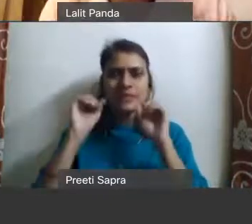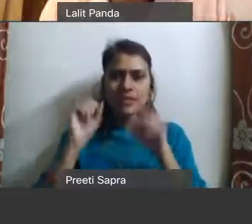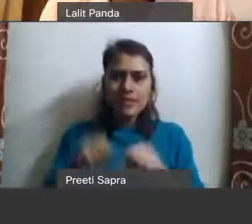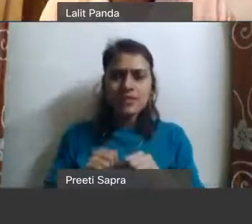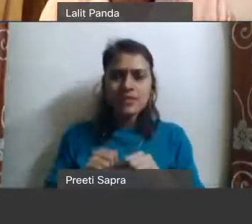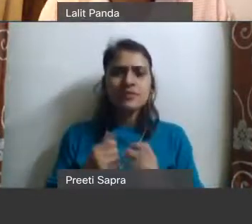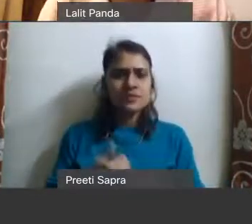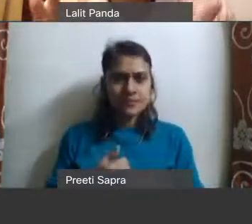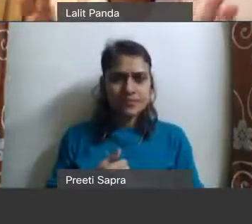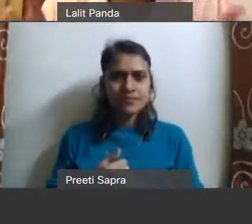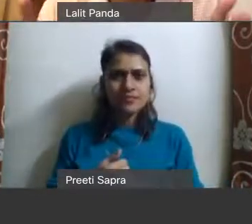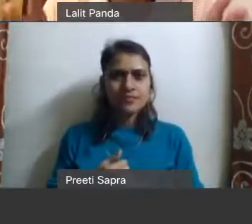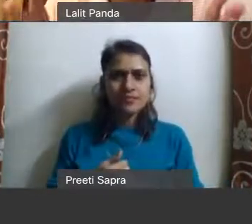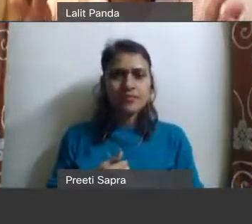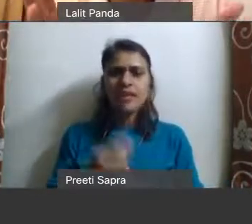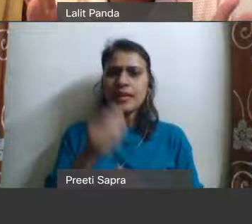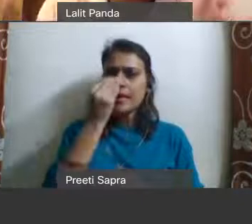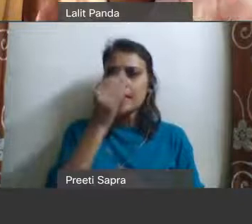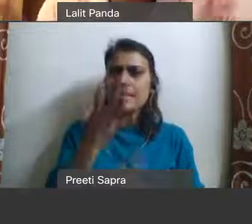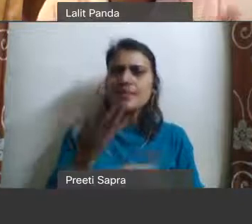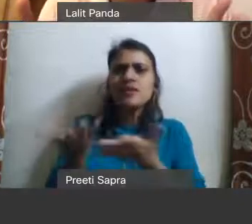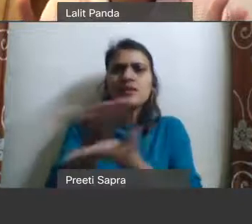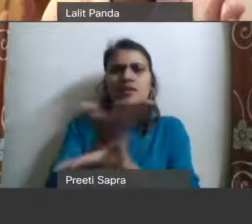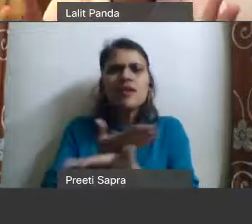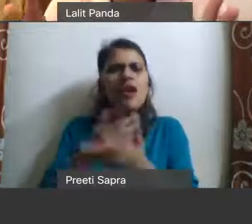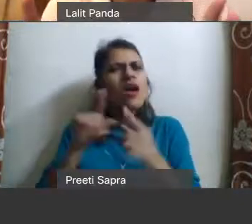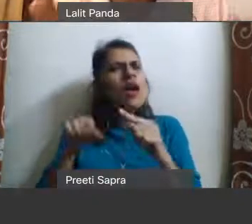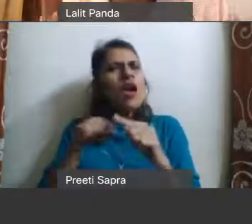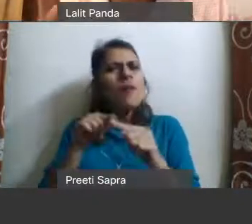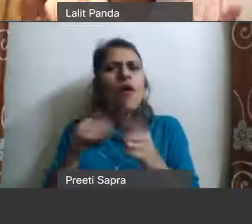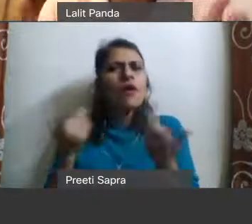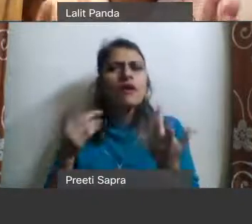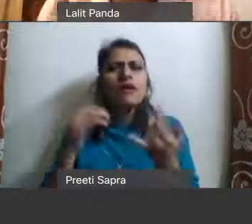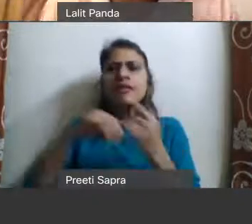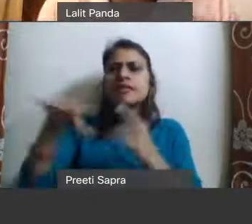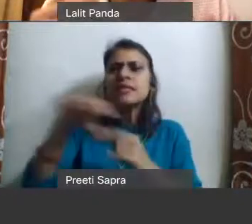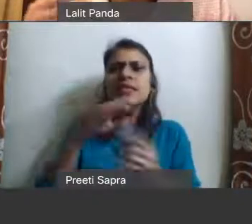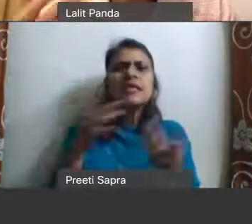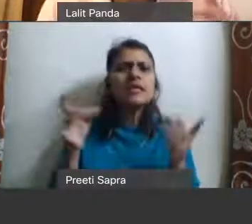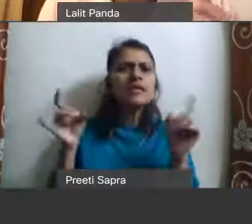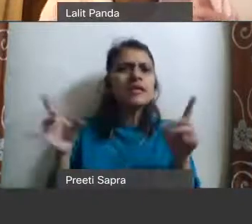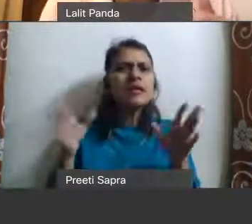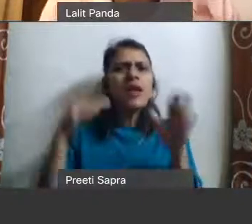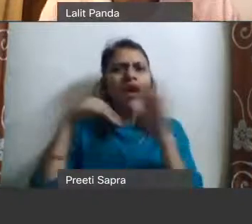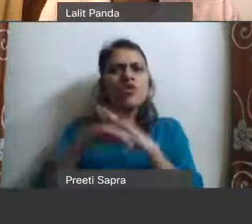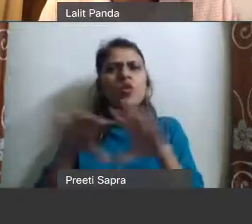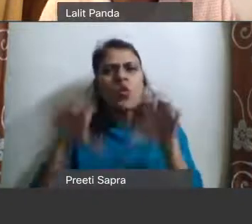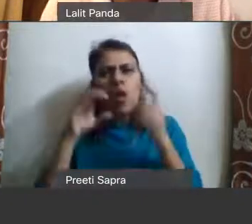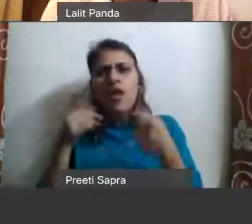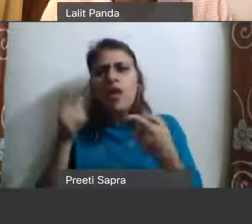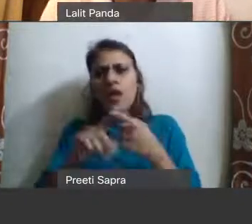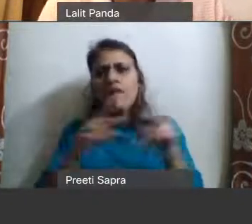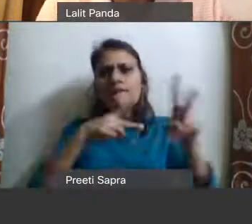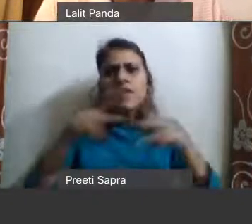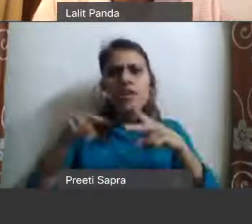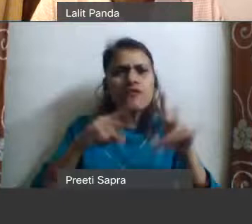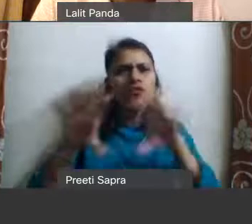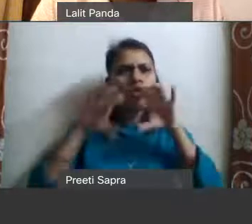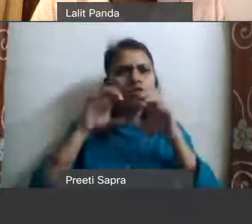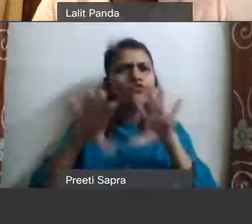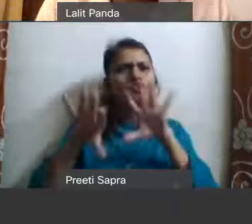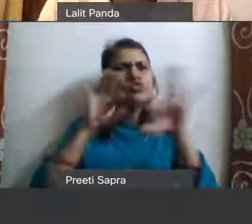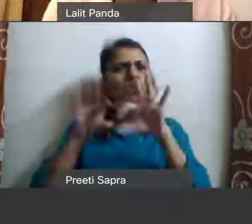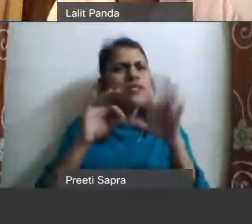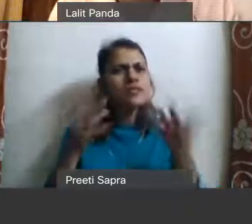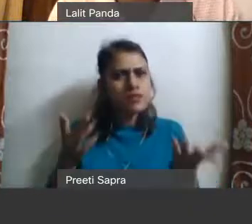little bit of a easy discussion on exactly what are the stakes, what are the consequences of different constitutional choices. So